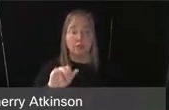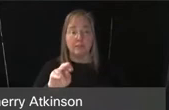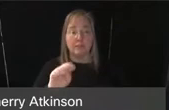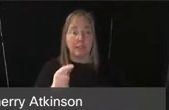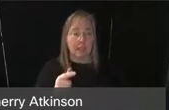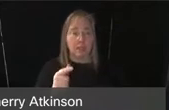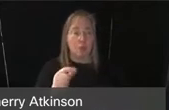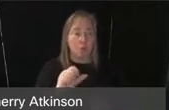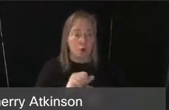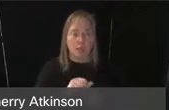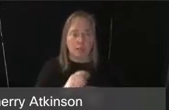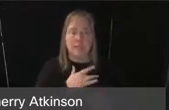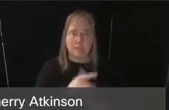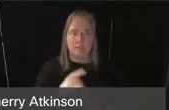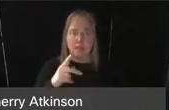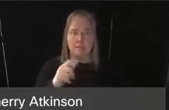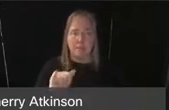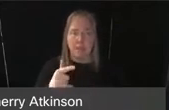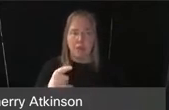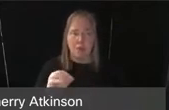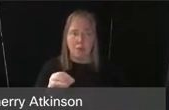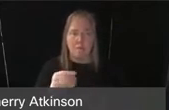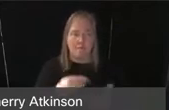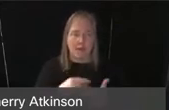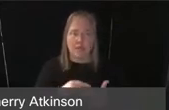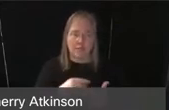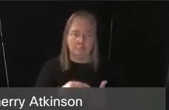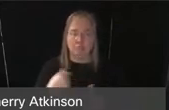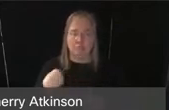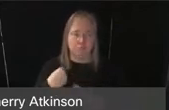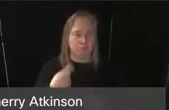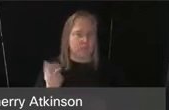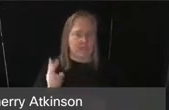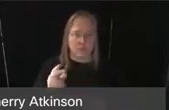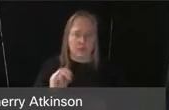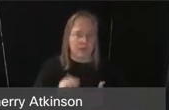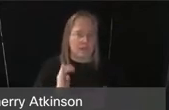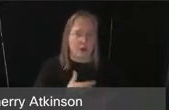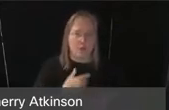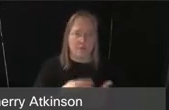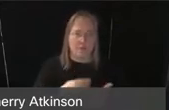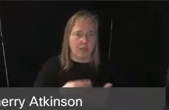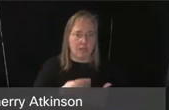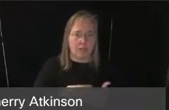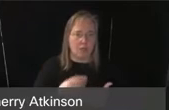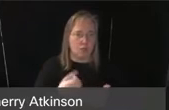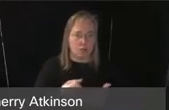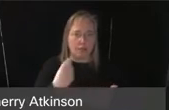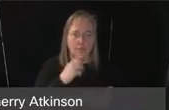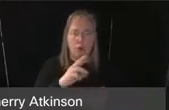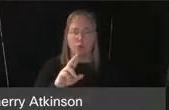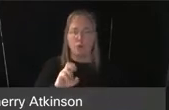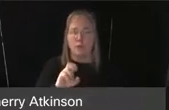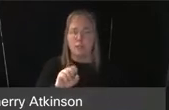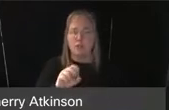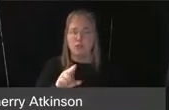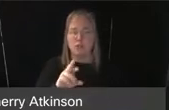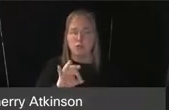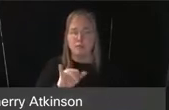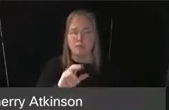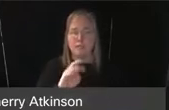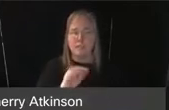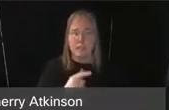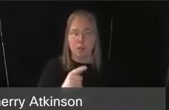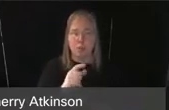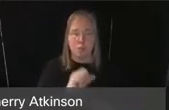funding. That has been historically, that has been our funding source for resurfacing type of work. Anytime we make any improvements